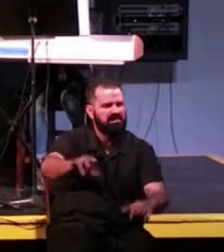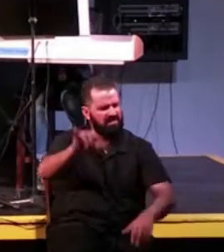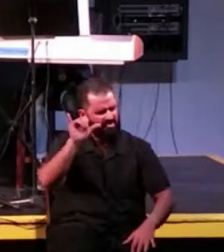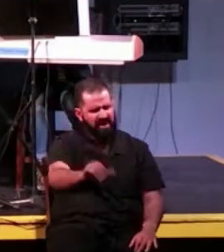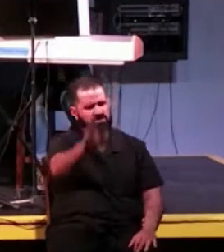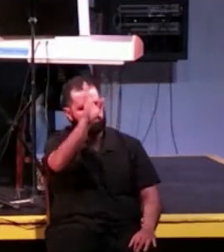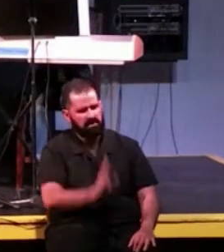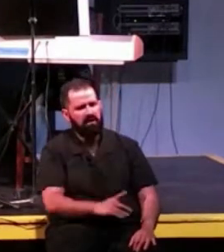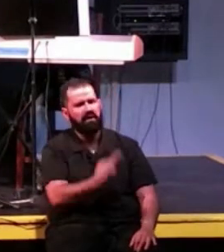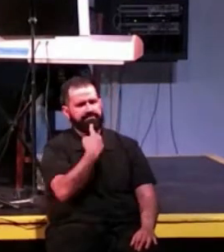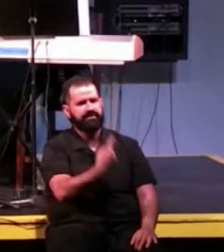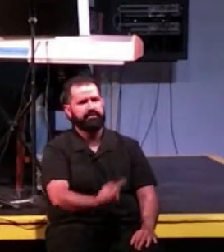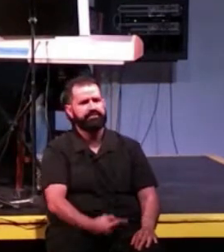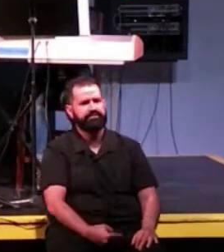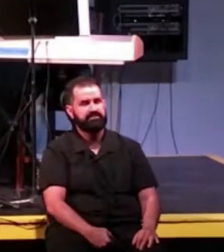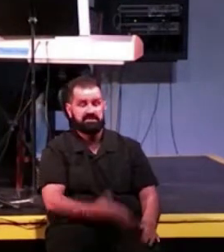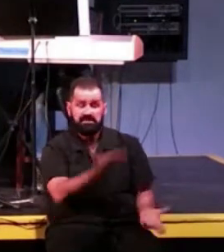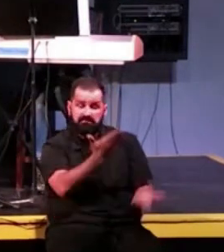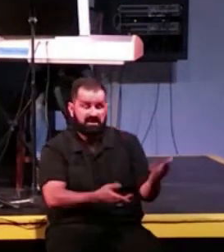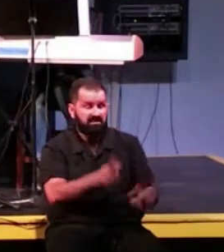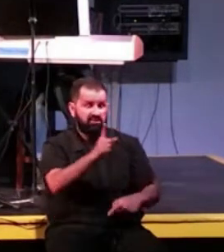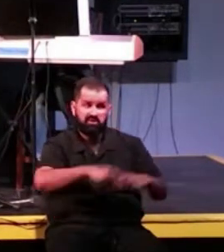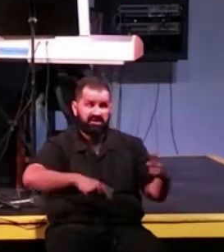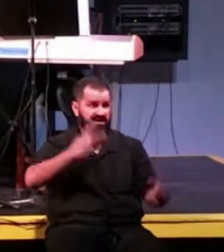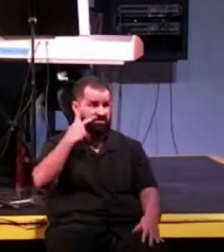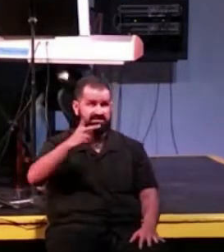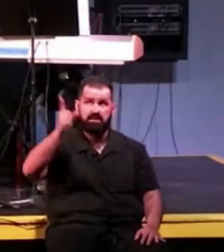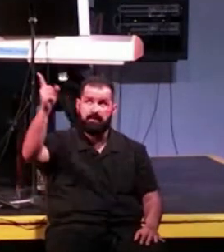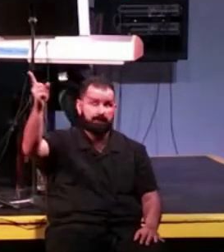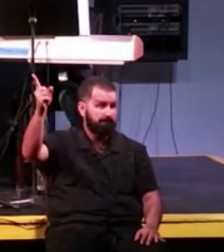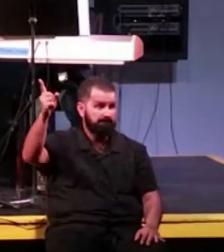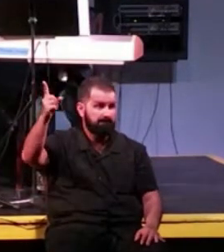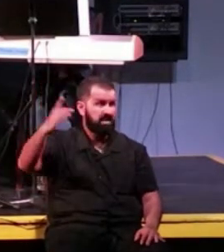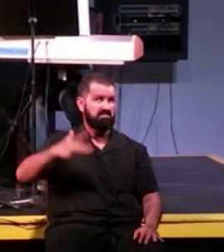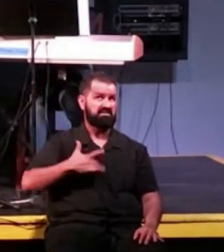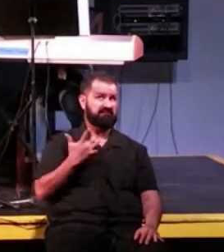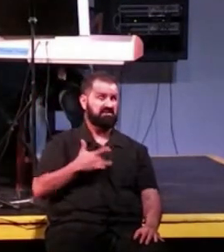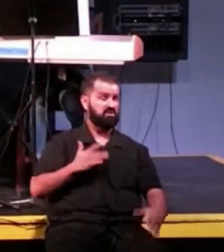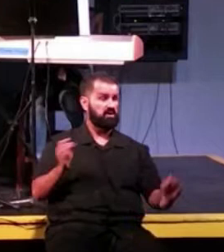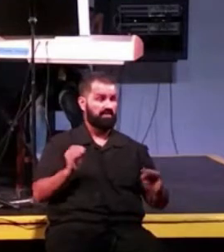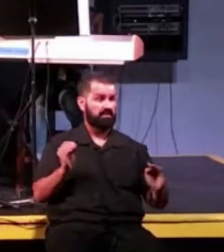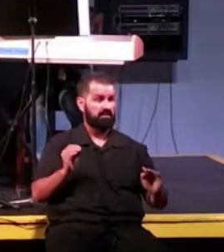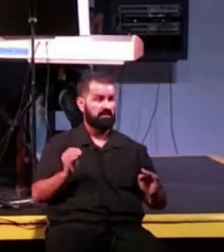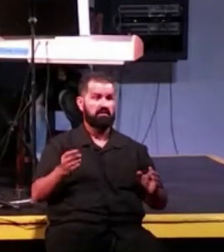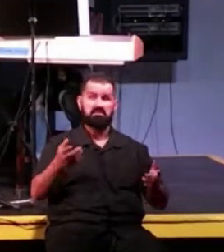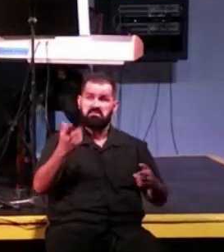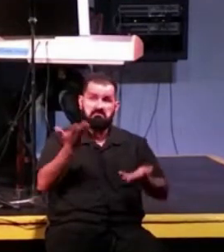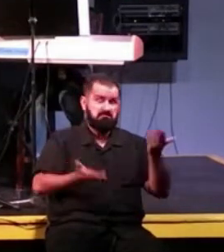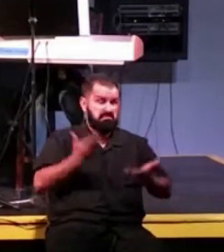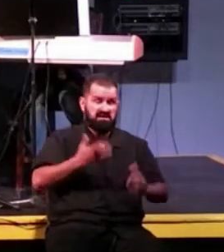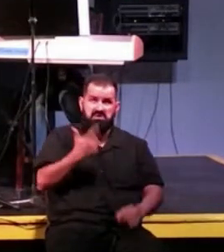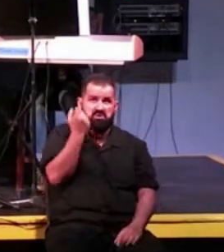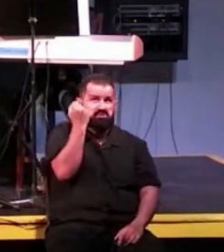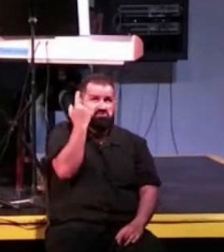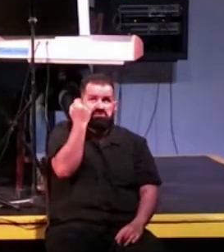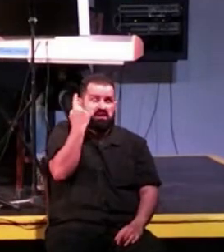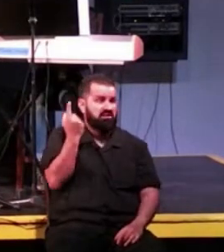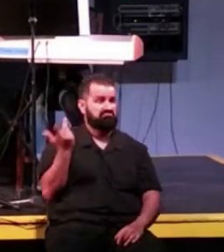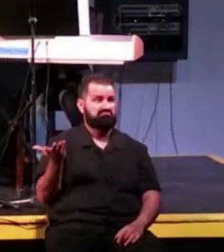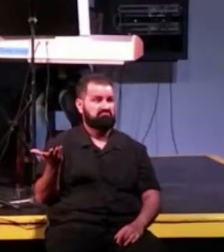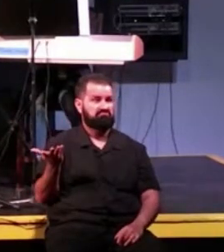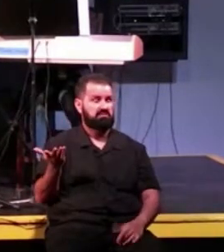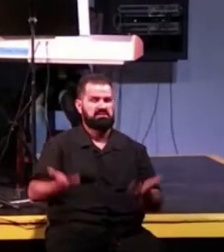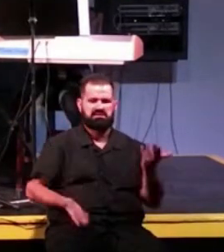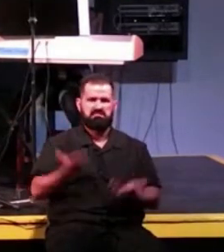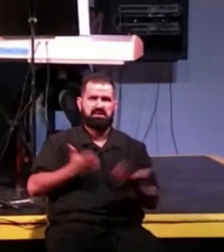God says. You may not see me. You may not feel me. You may not understand me.